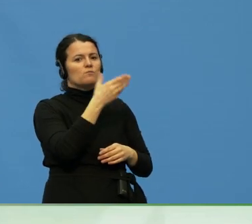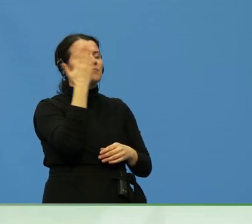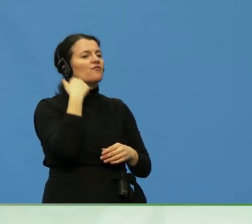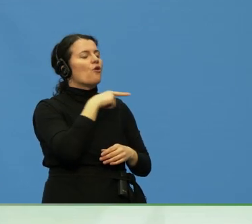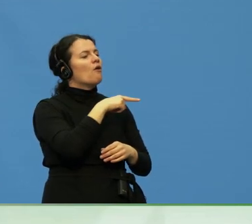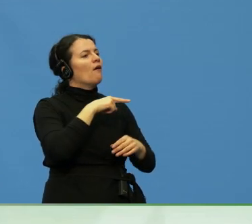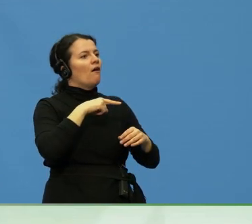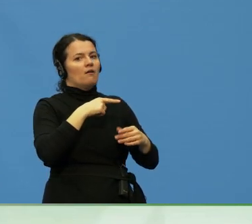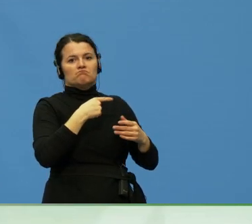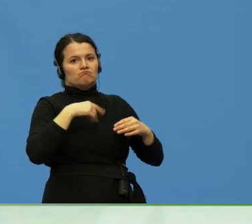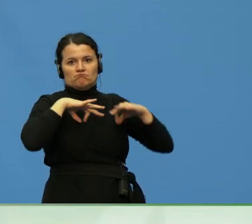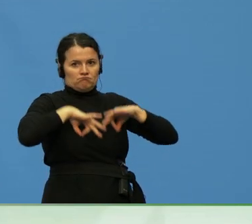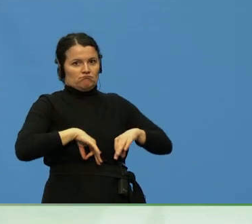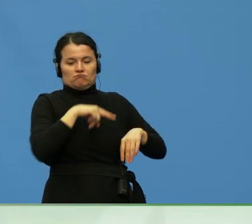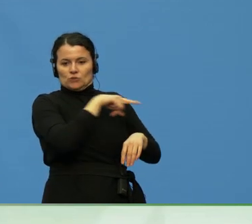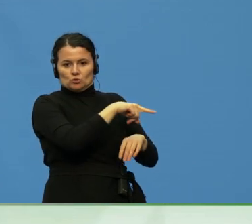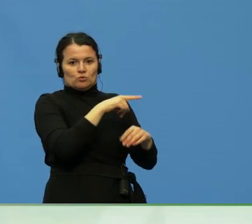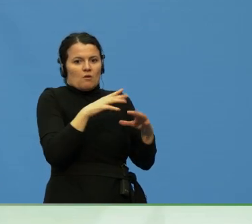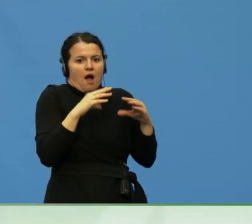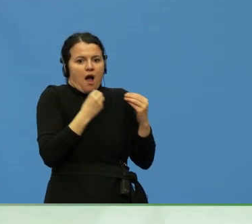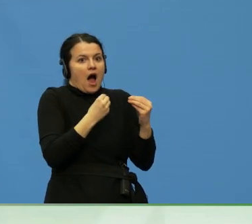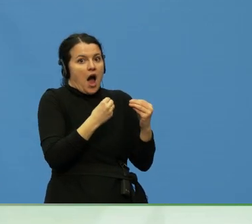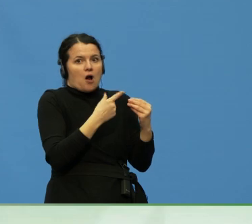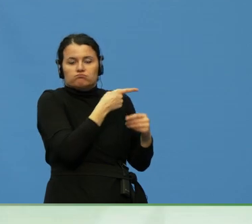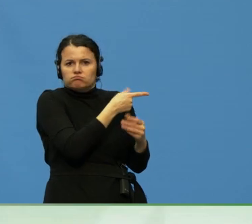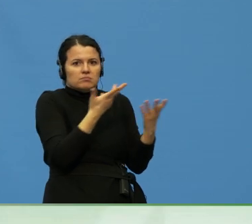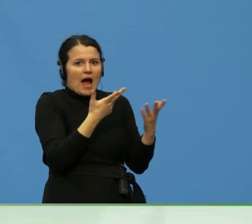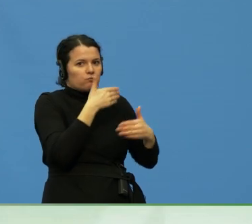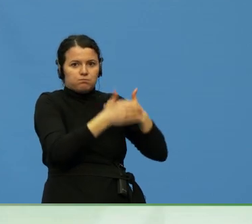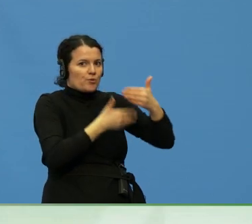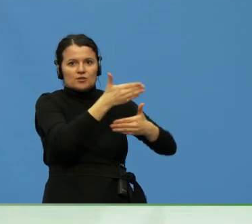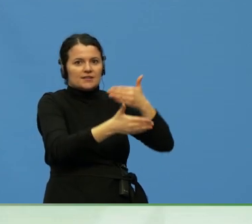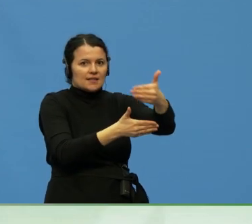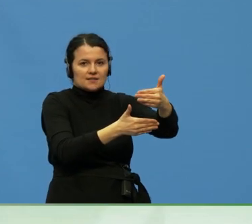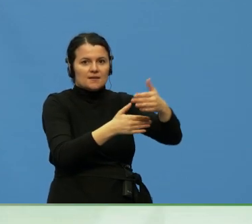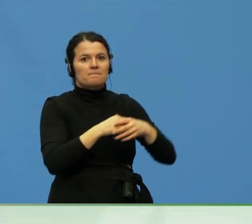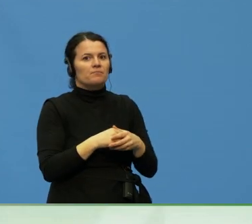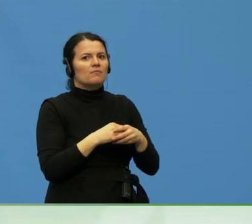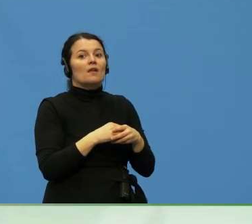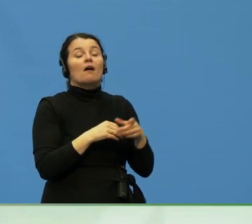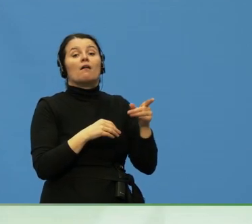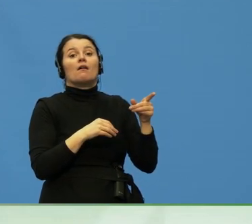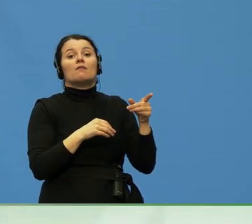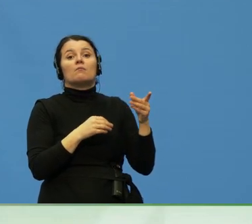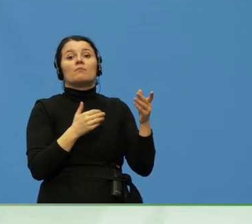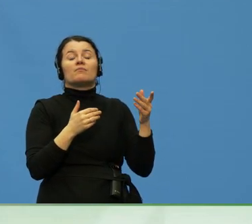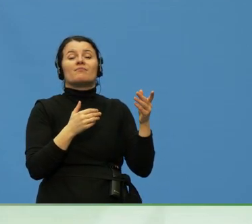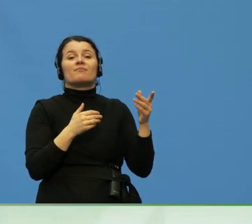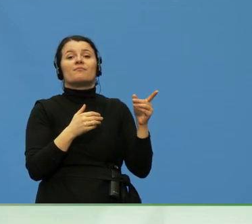experience the situation, and what were your thoughts, and what were the suggestions that were made